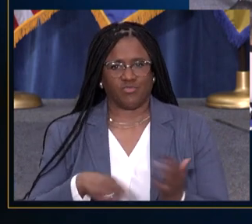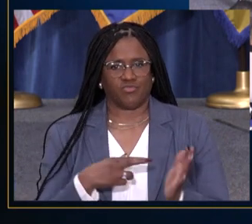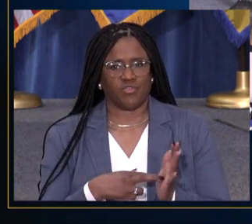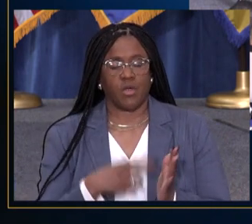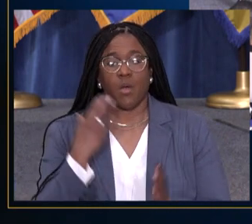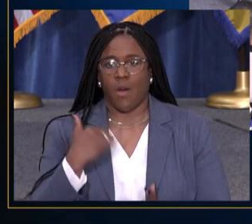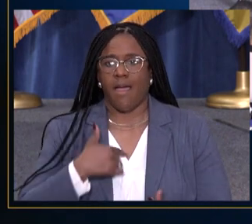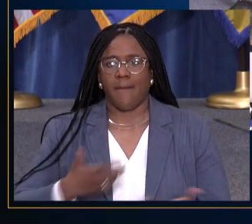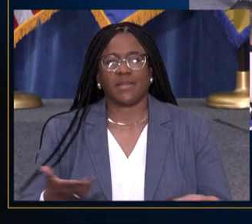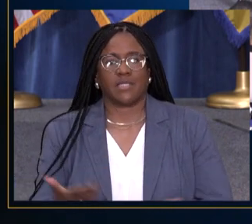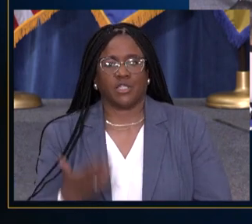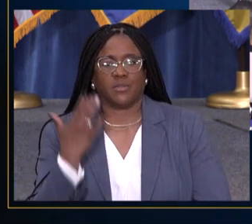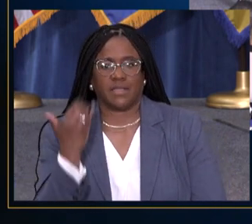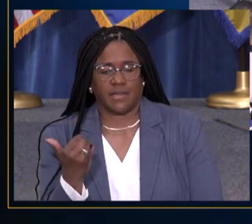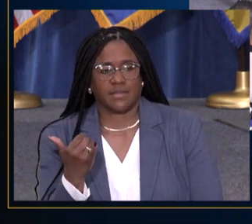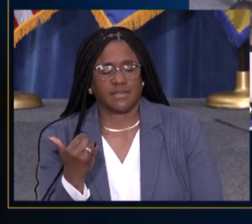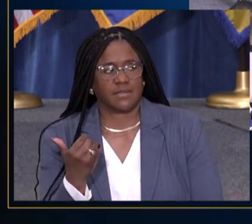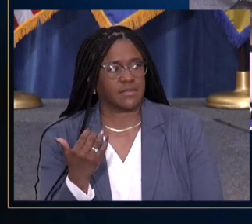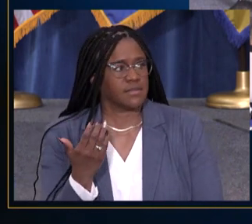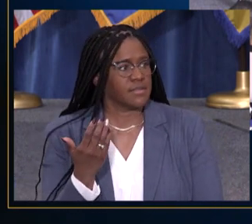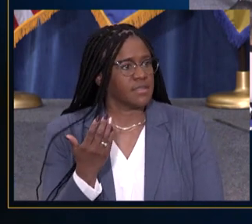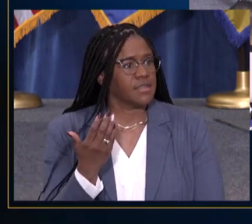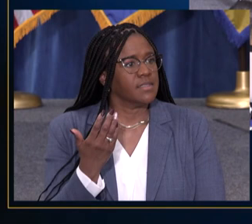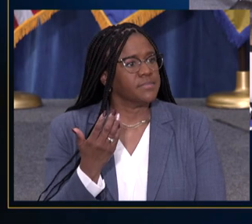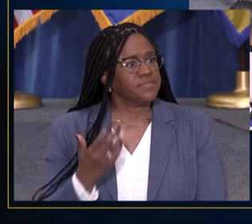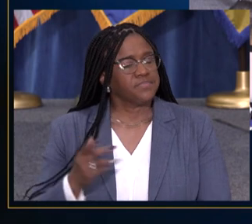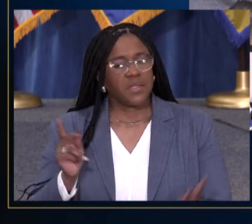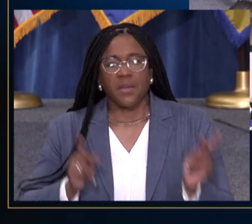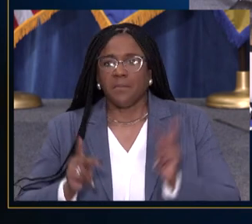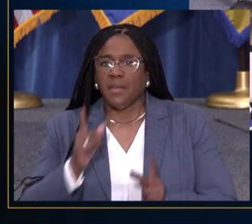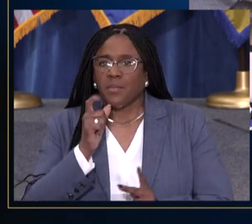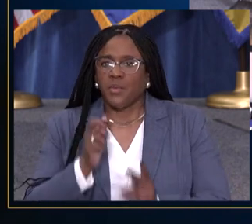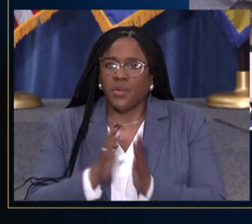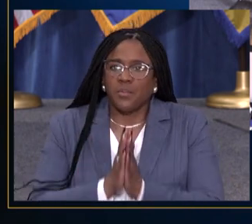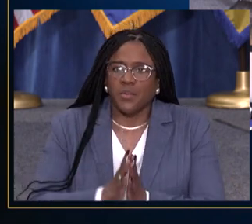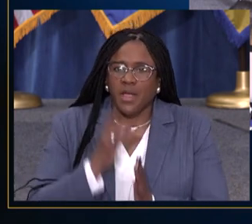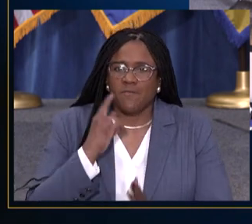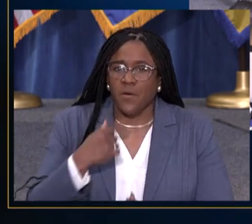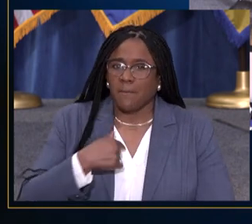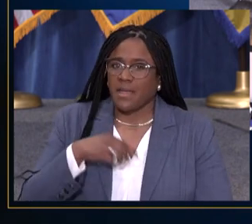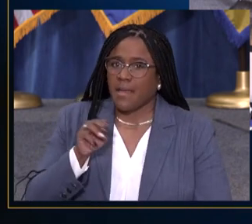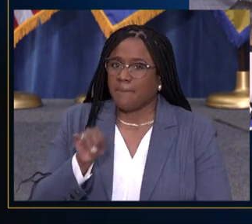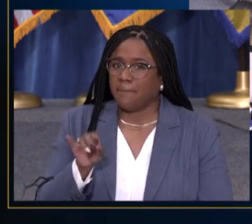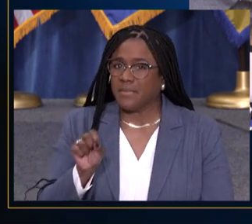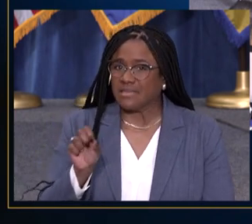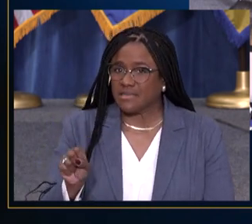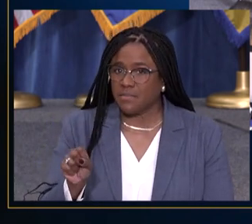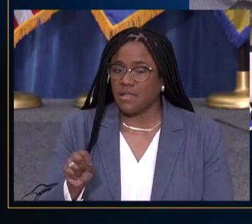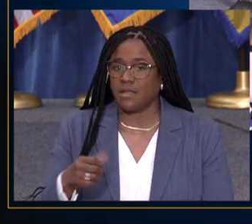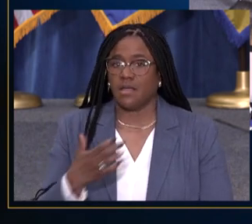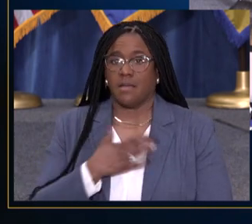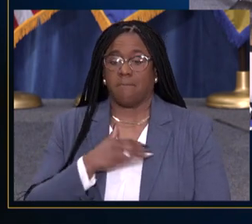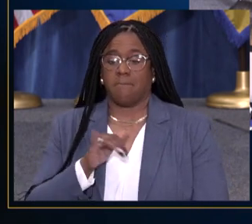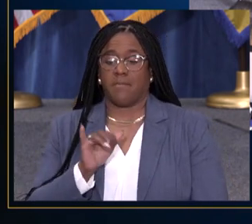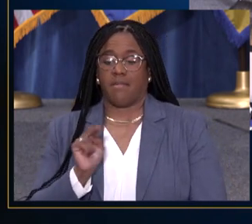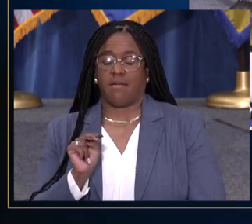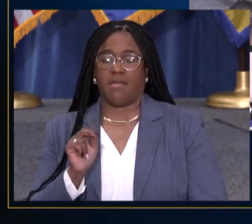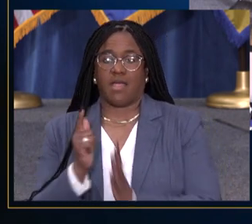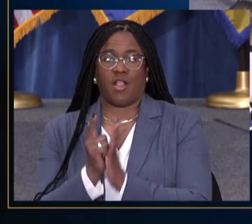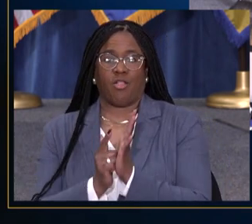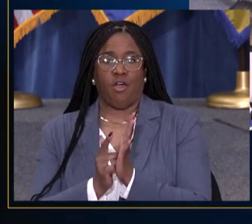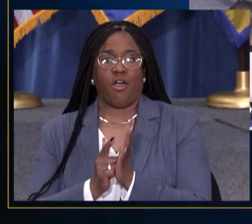am here because of people who prayed for me in Mississippi, my in-laws' church, to get me through